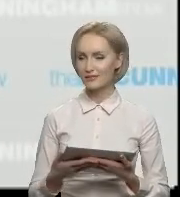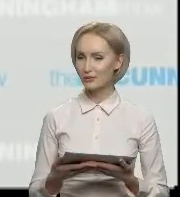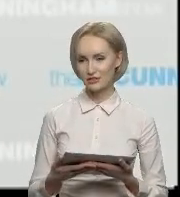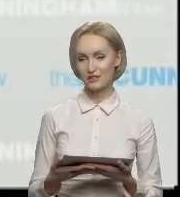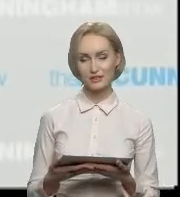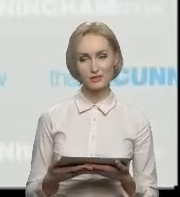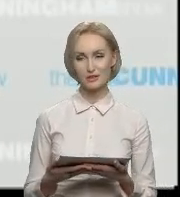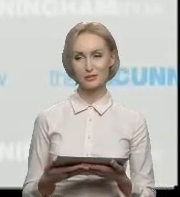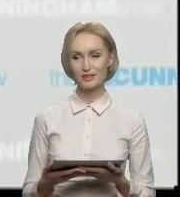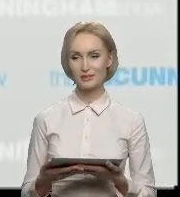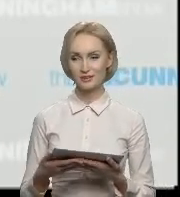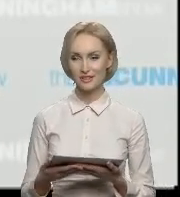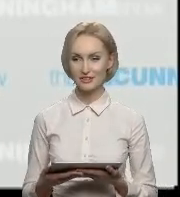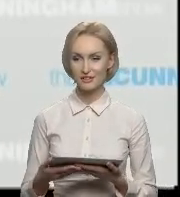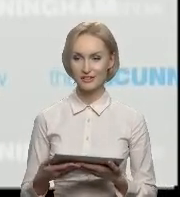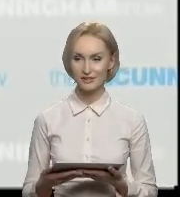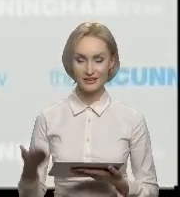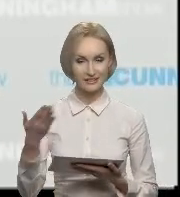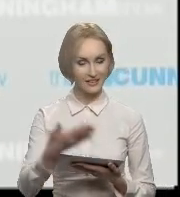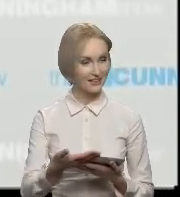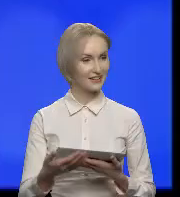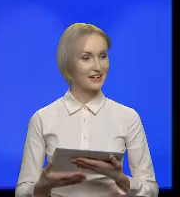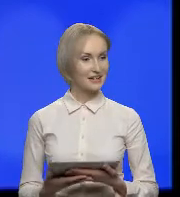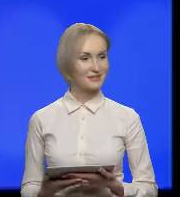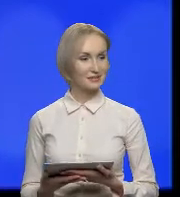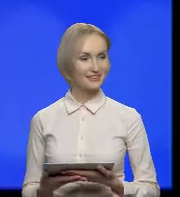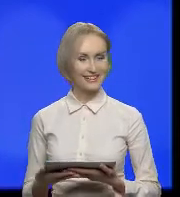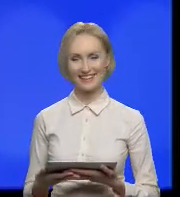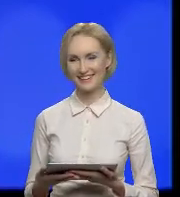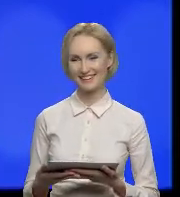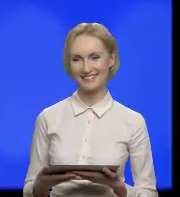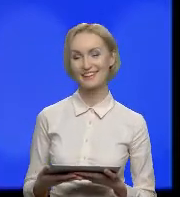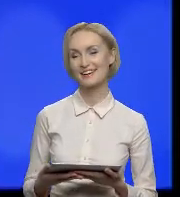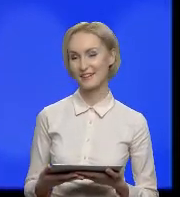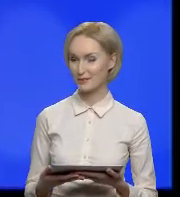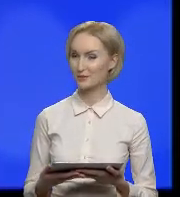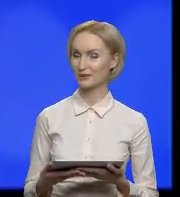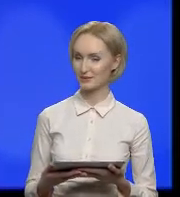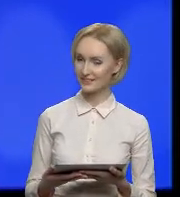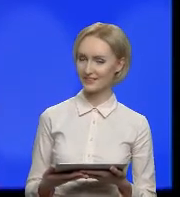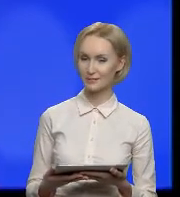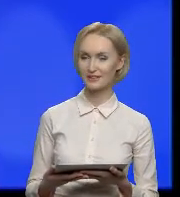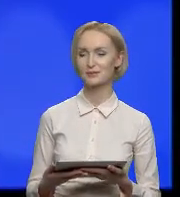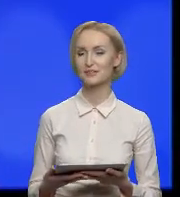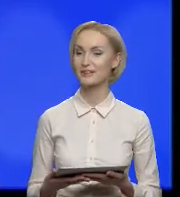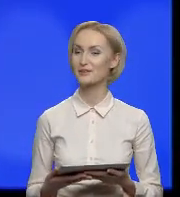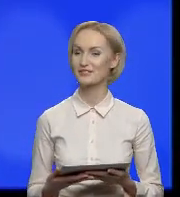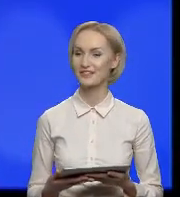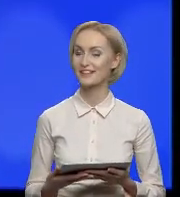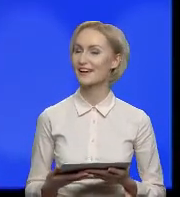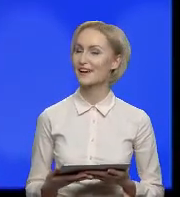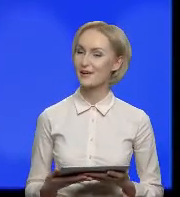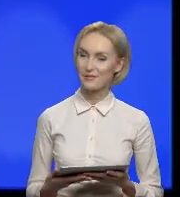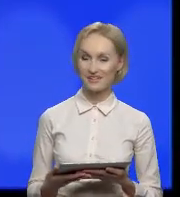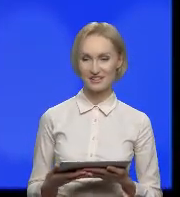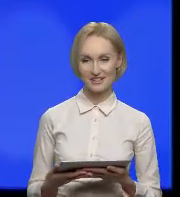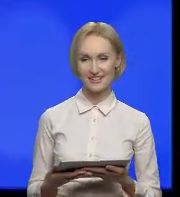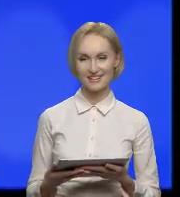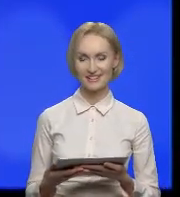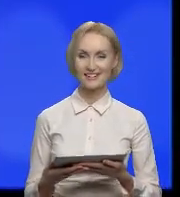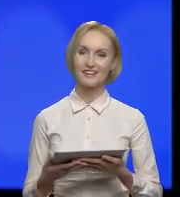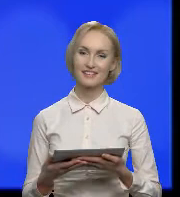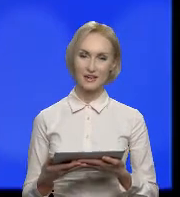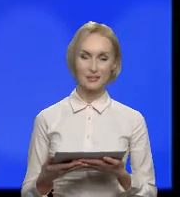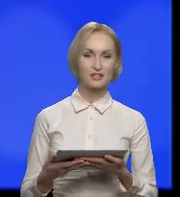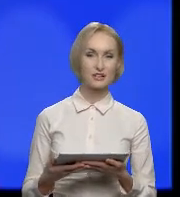And I've been getting nothing but act right from him. Does he support the child? Nothing. Not does he work? Zero. Money? No